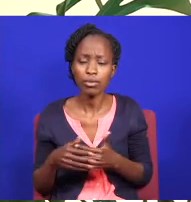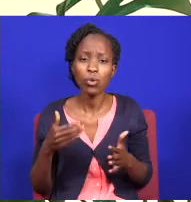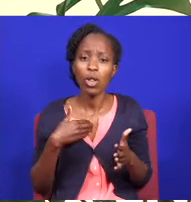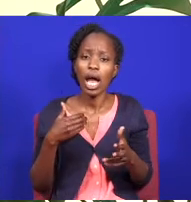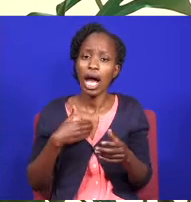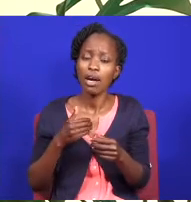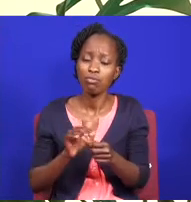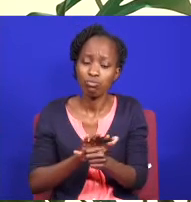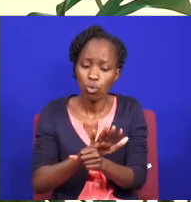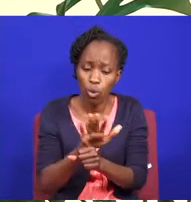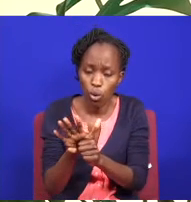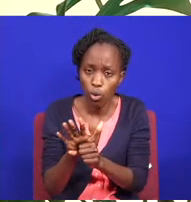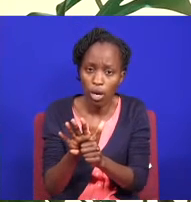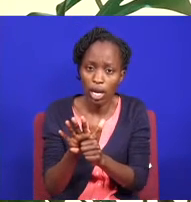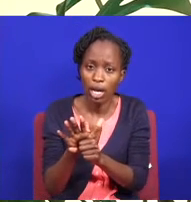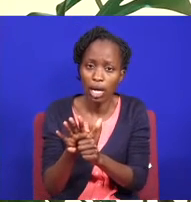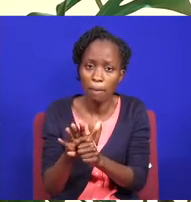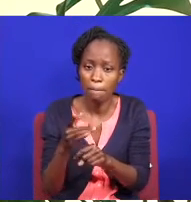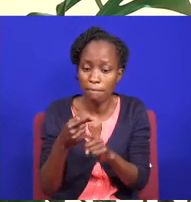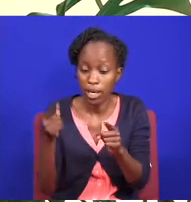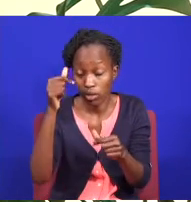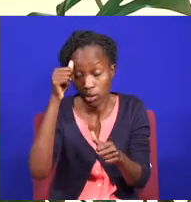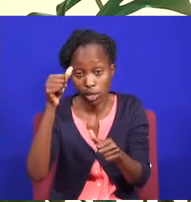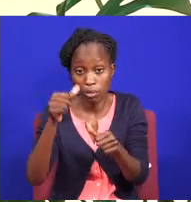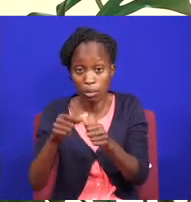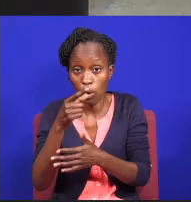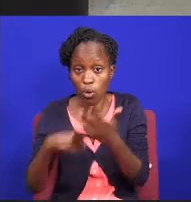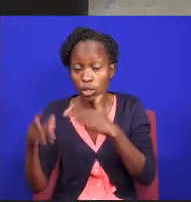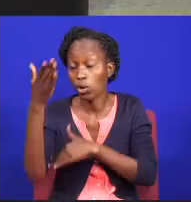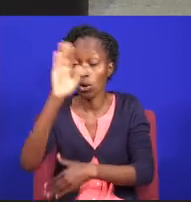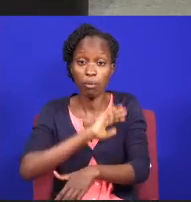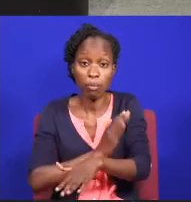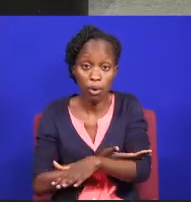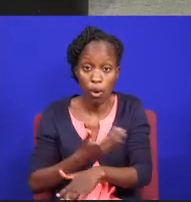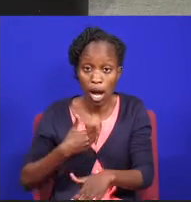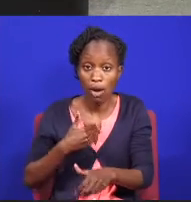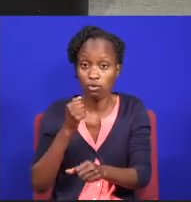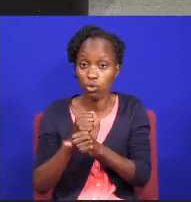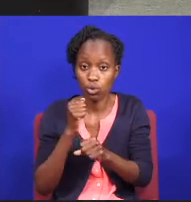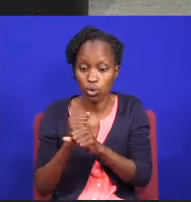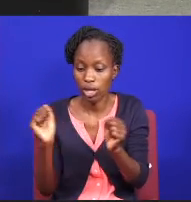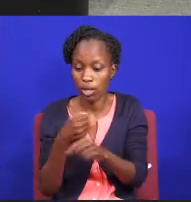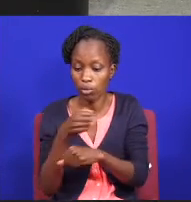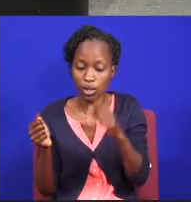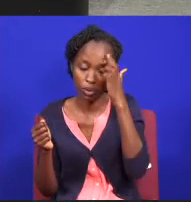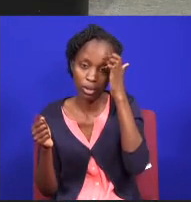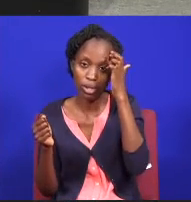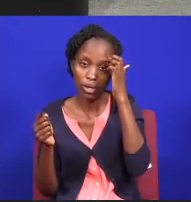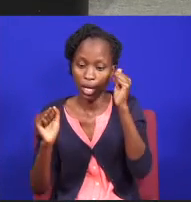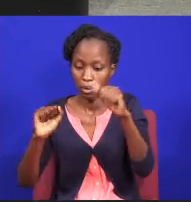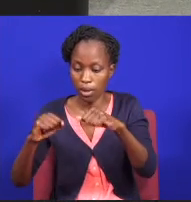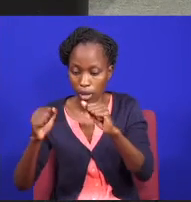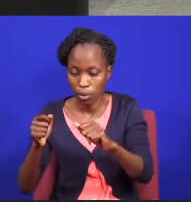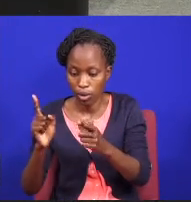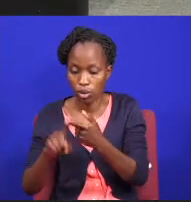people are afraid of, but we remember that God has power to do the impossible. He can be able to carry us